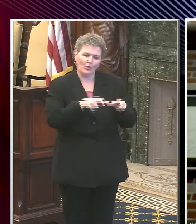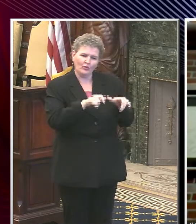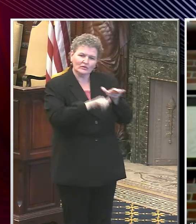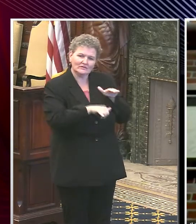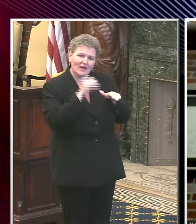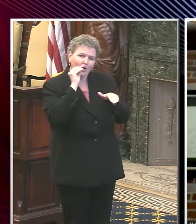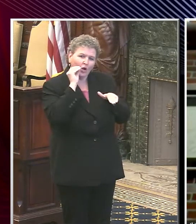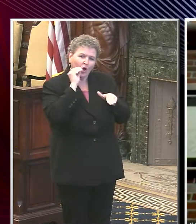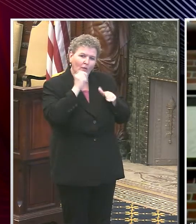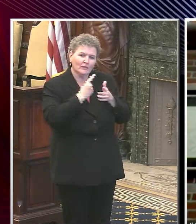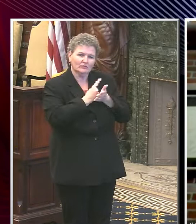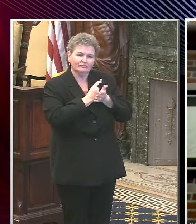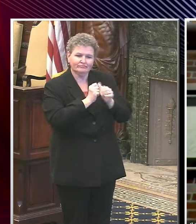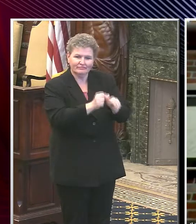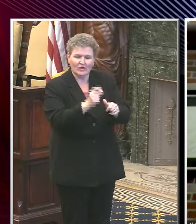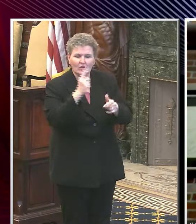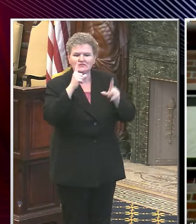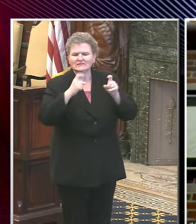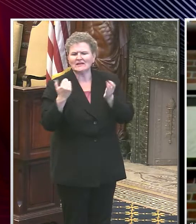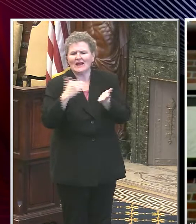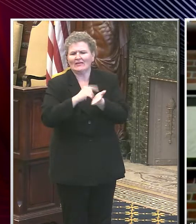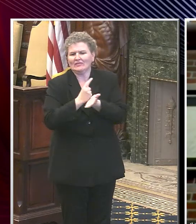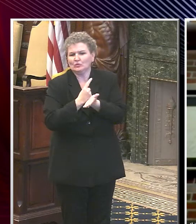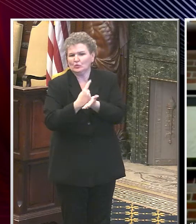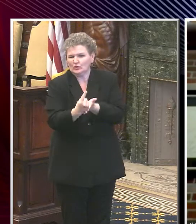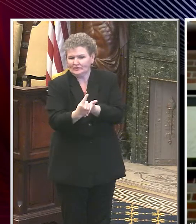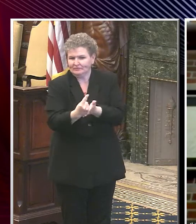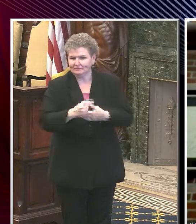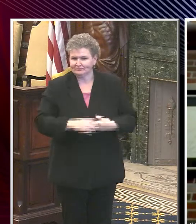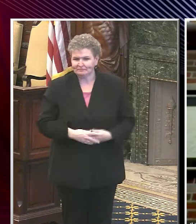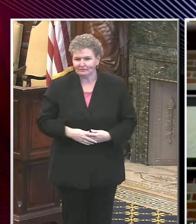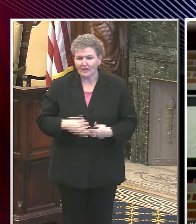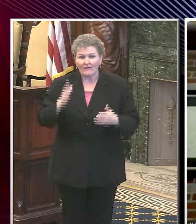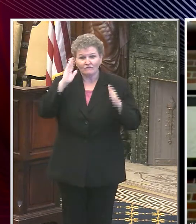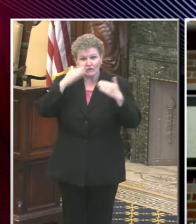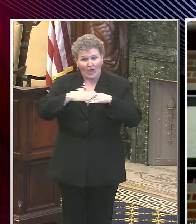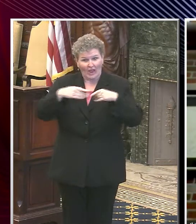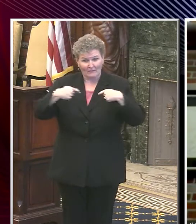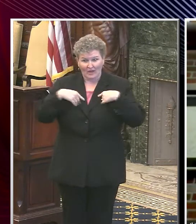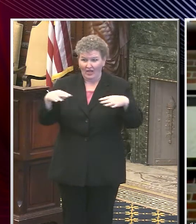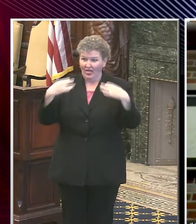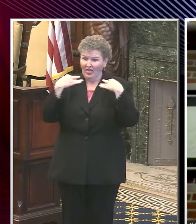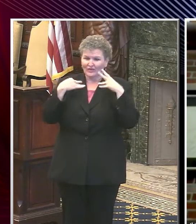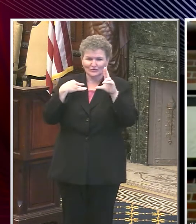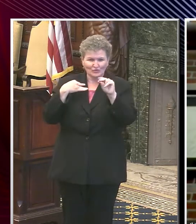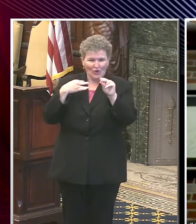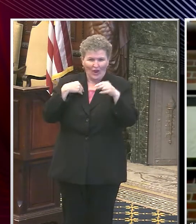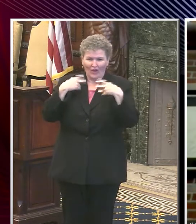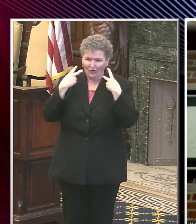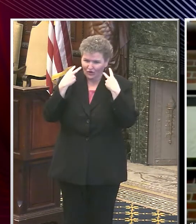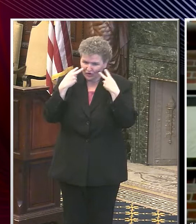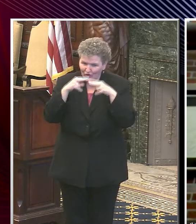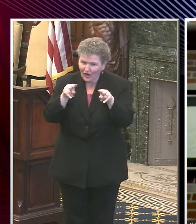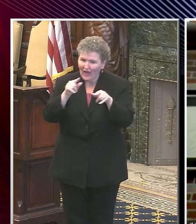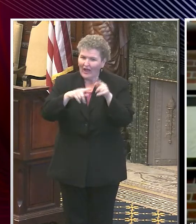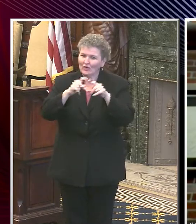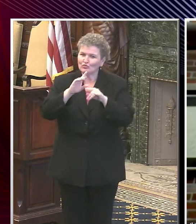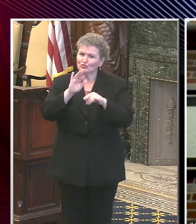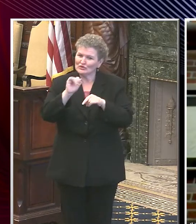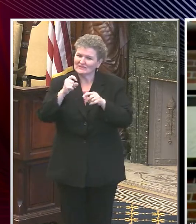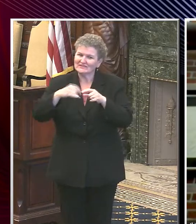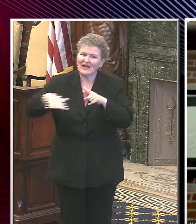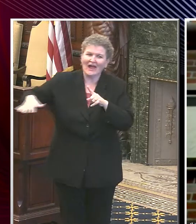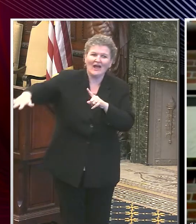mentioned this not to focus on myself, but to remind everyone that the risk of COVID-19 are still very much with us. I'm thankful that